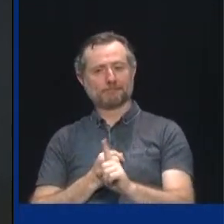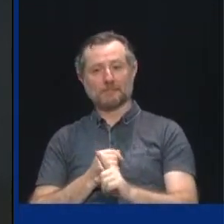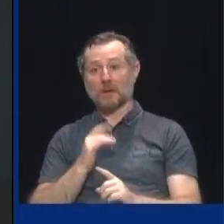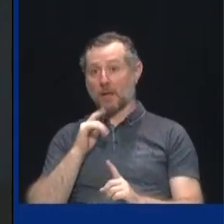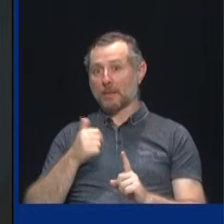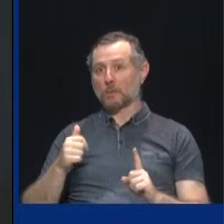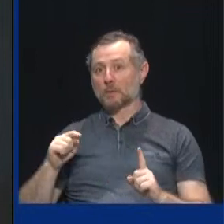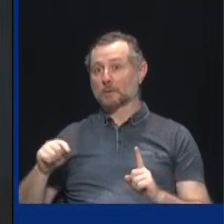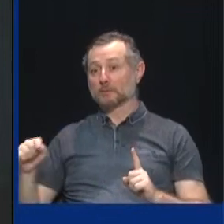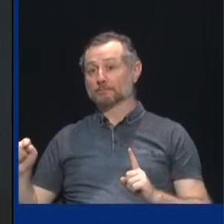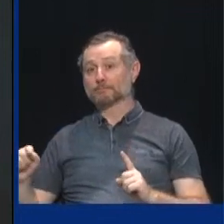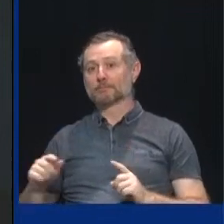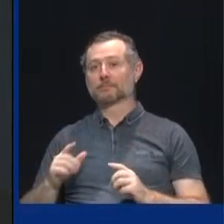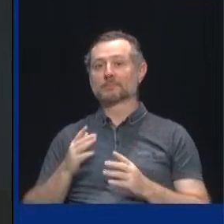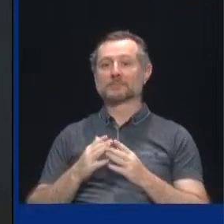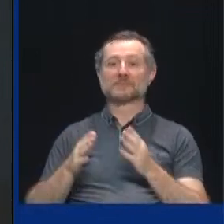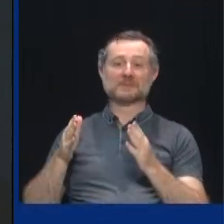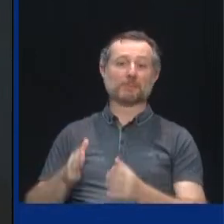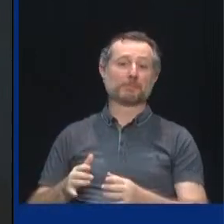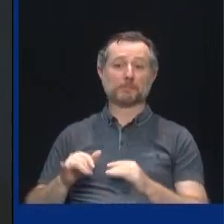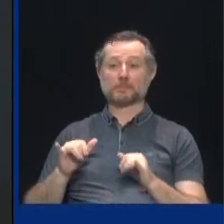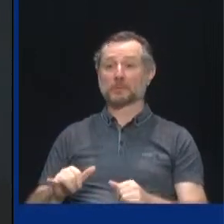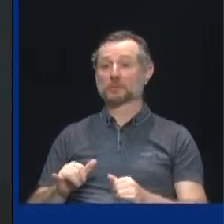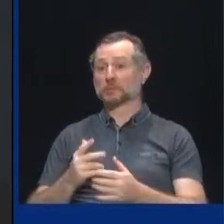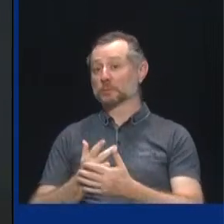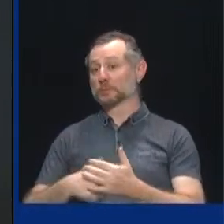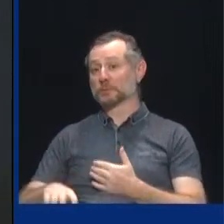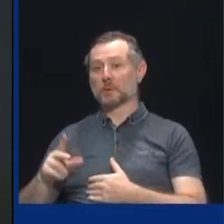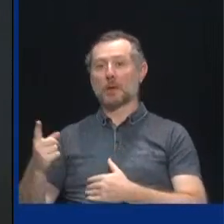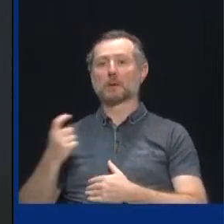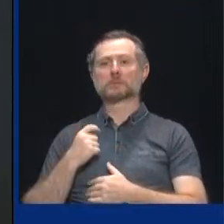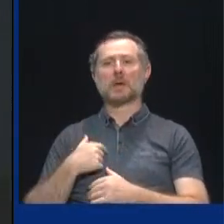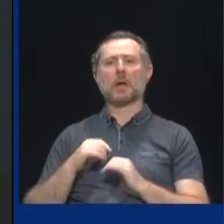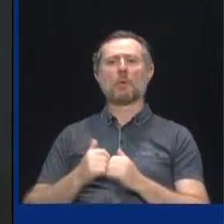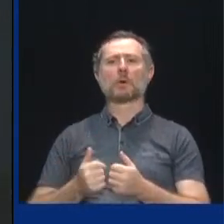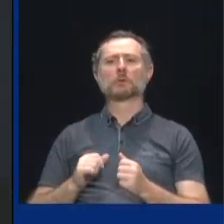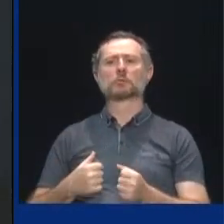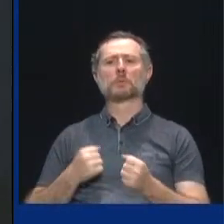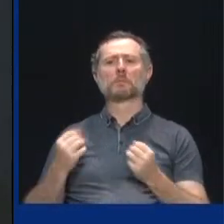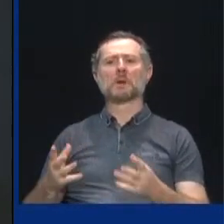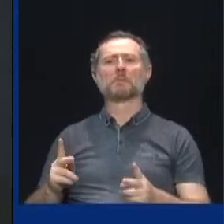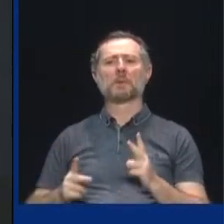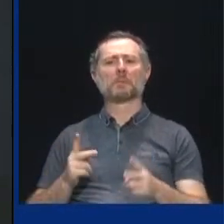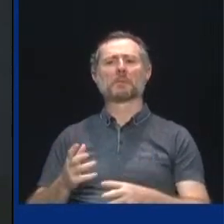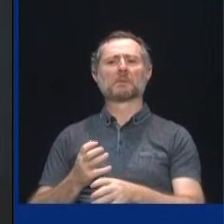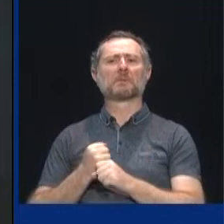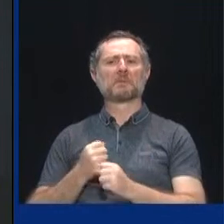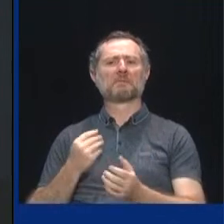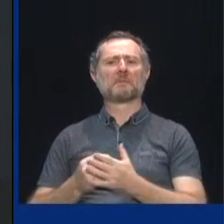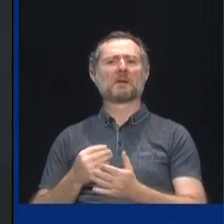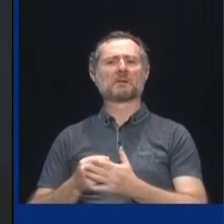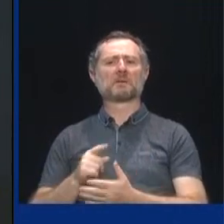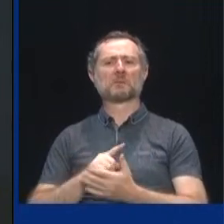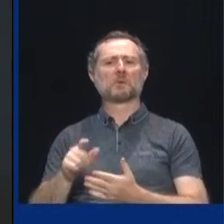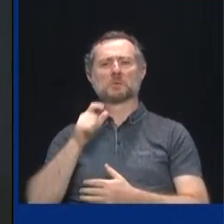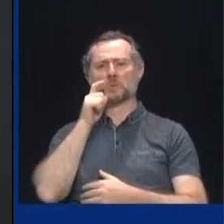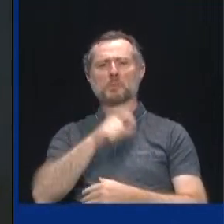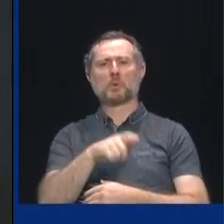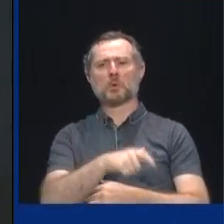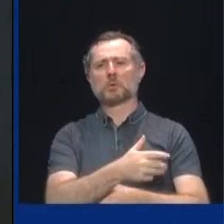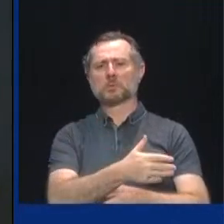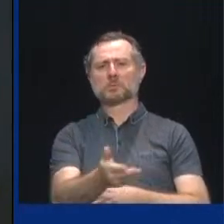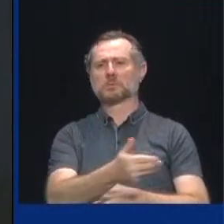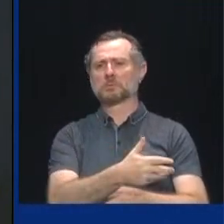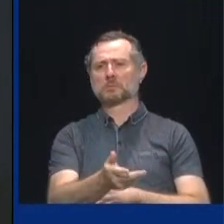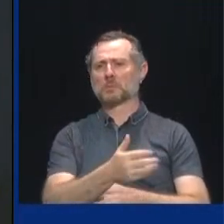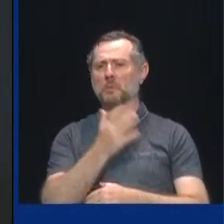Same person will ask me a question in 3 weeks. How did so many people receive funding when they were ineligible? Why didn't